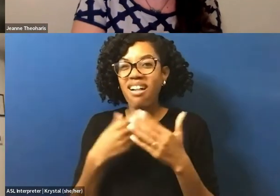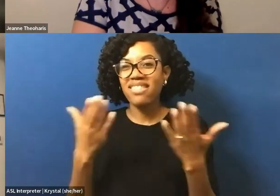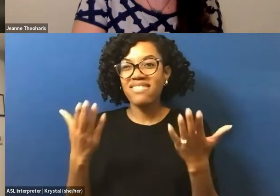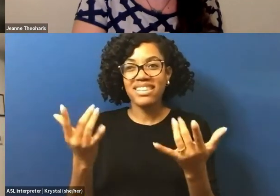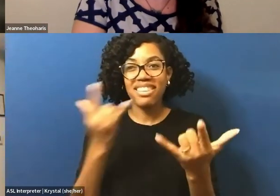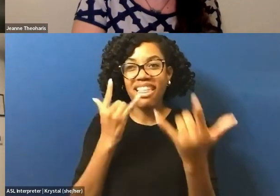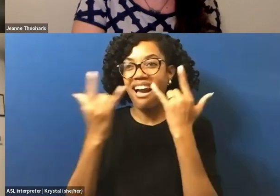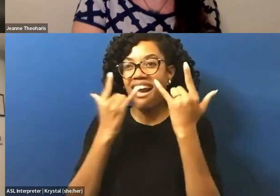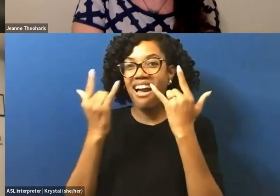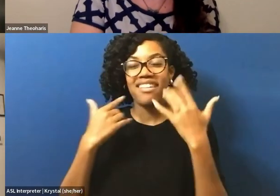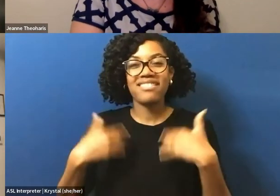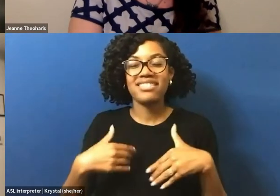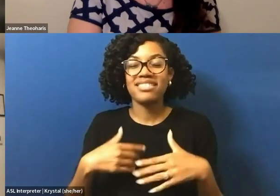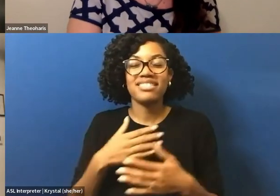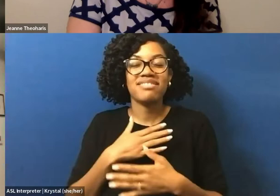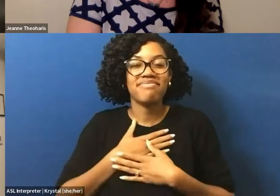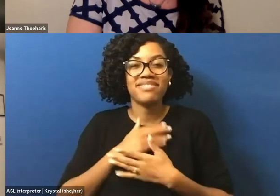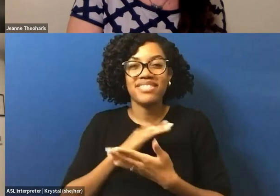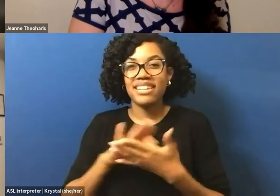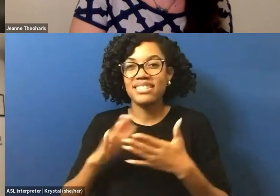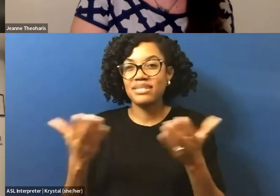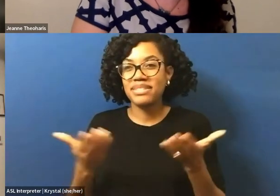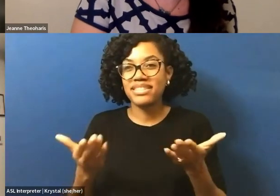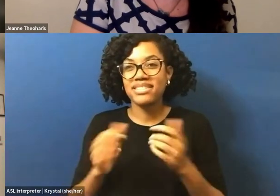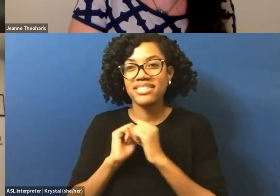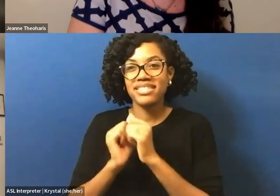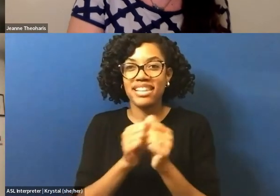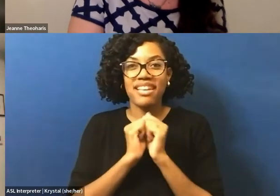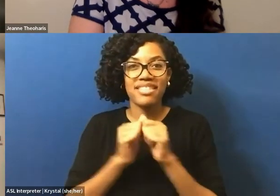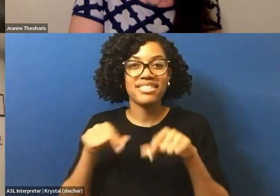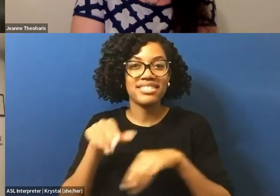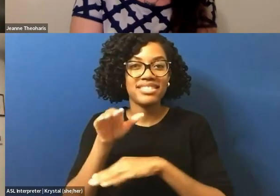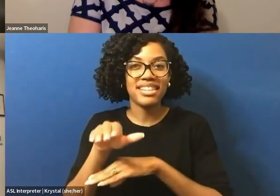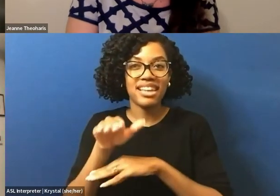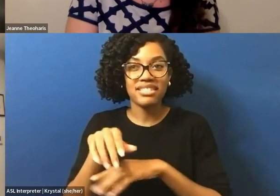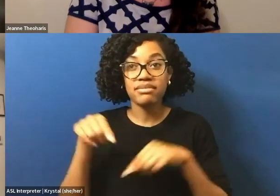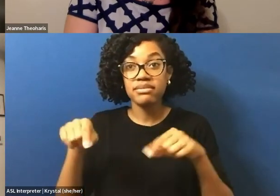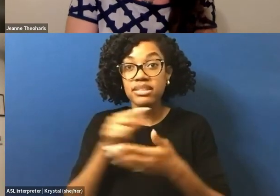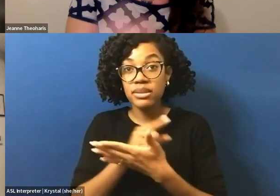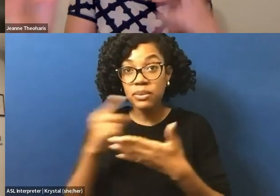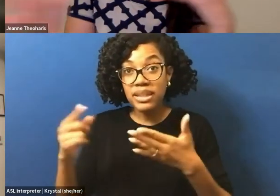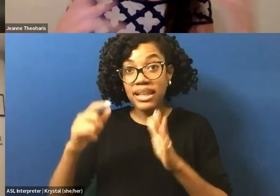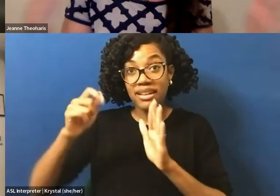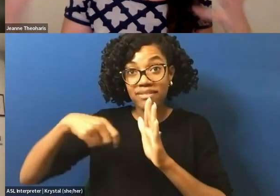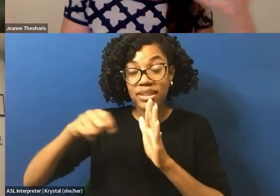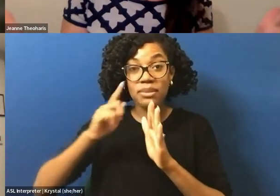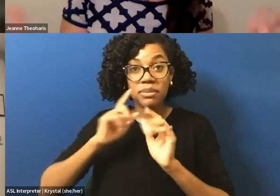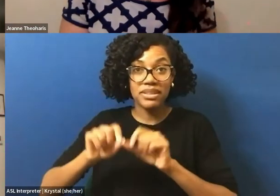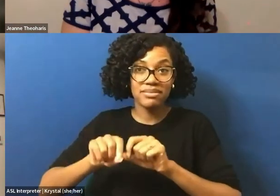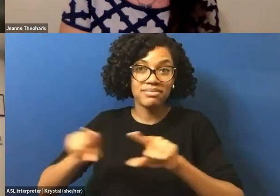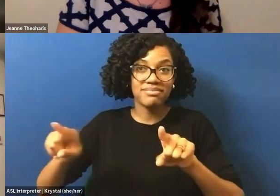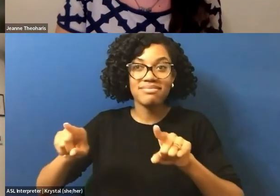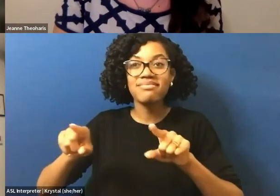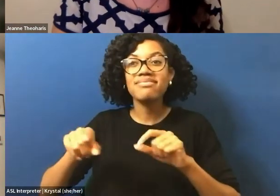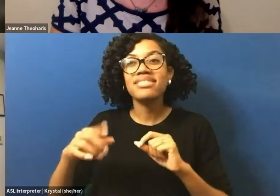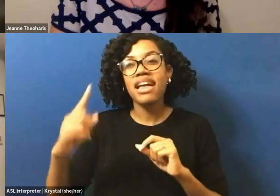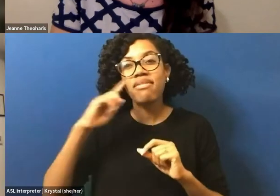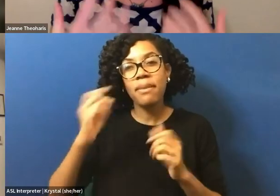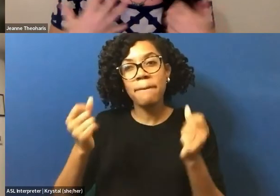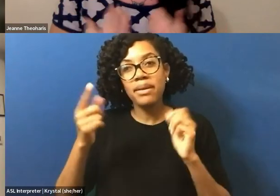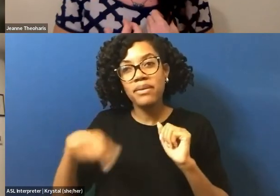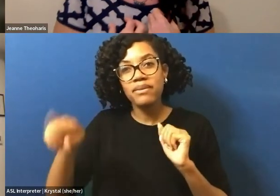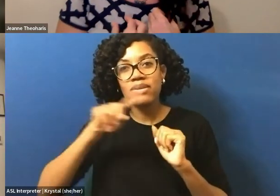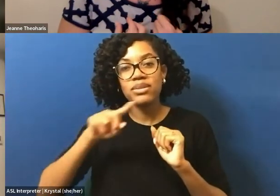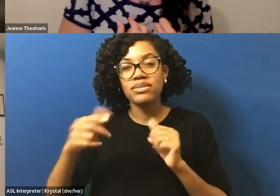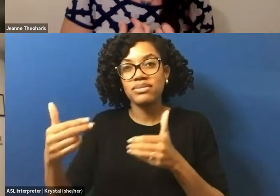nice to be together tonight in this week that the film is coming out, because in many ways, I think many of you have been with us on this journey